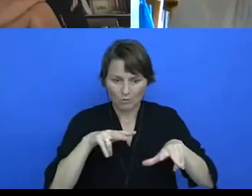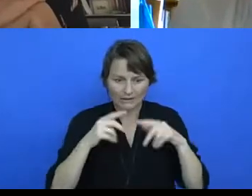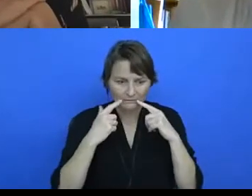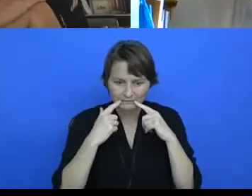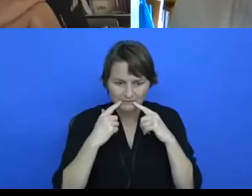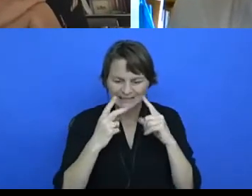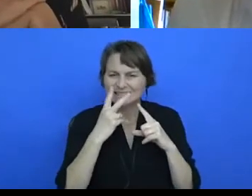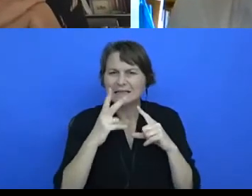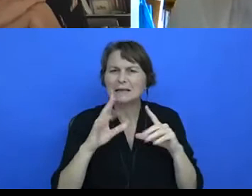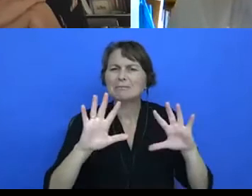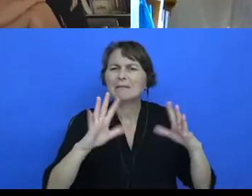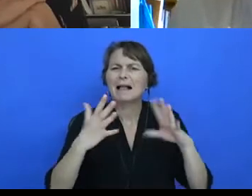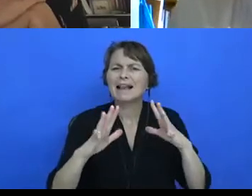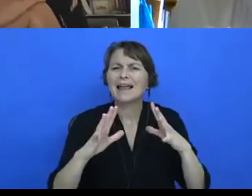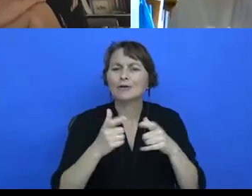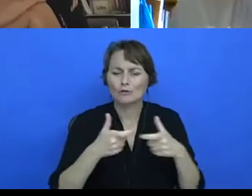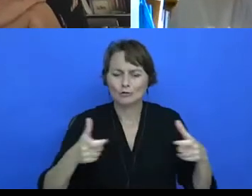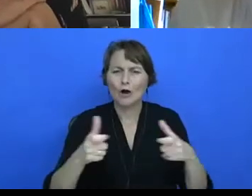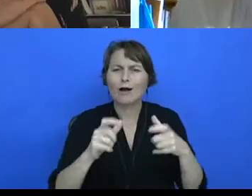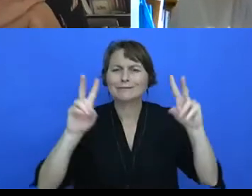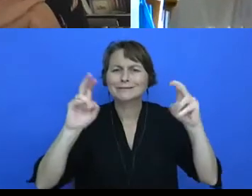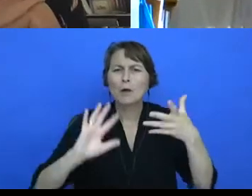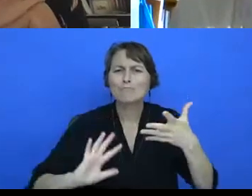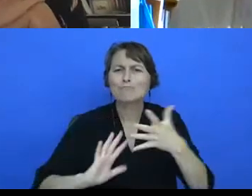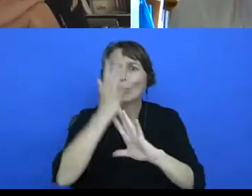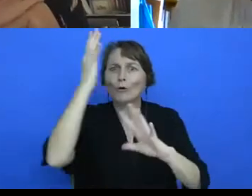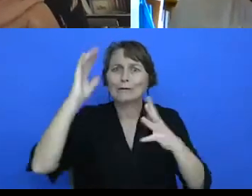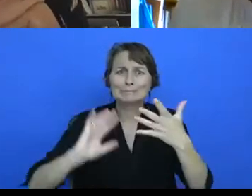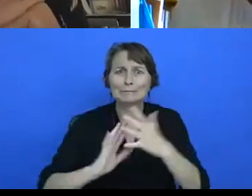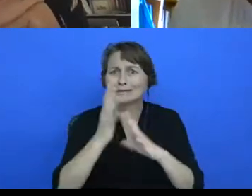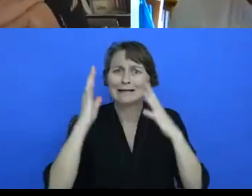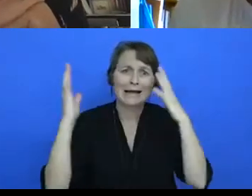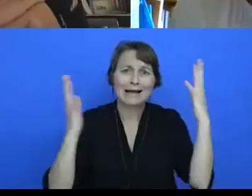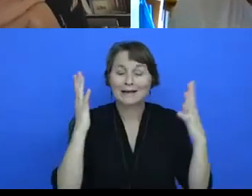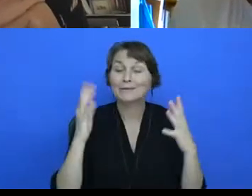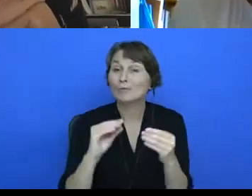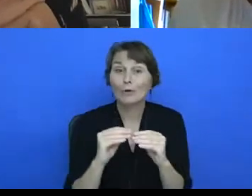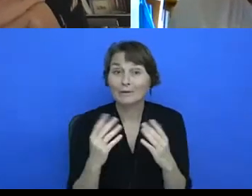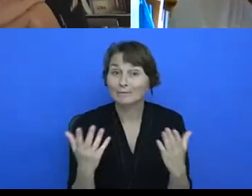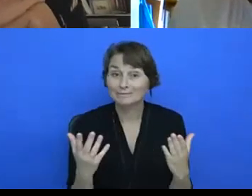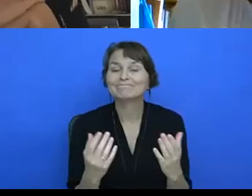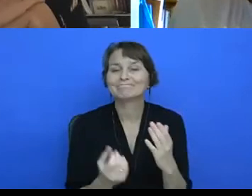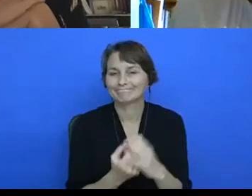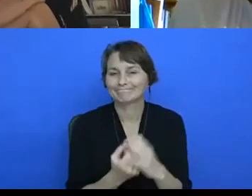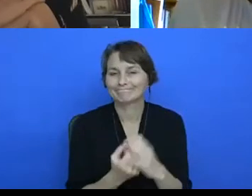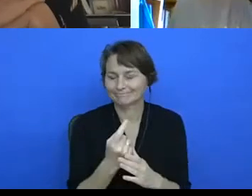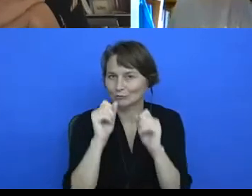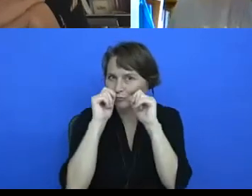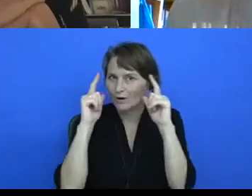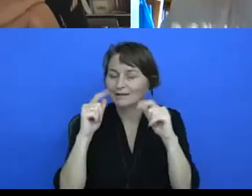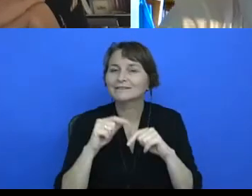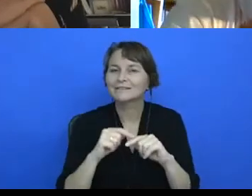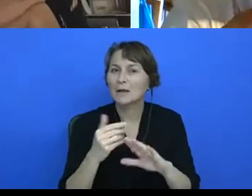burn almost for a few minutes. What the issue that we ran into was a surprising one, that even though we trialed